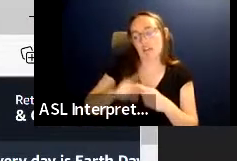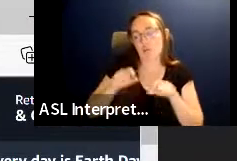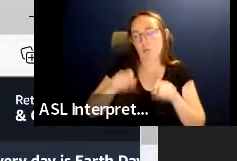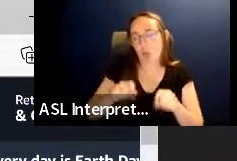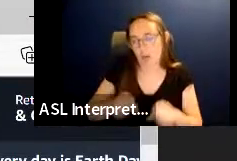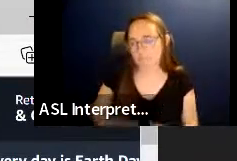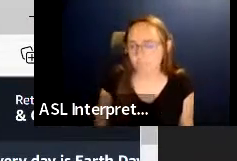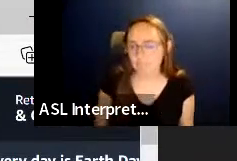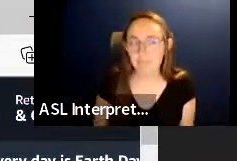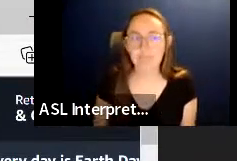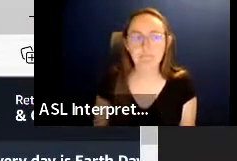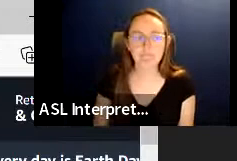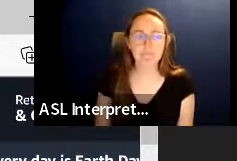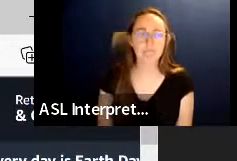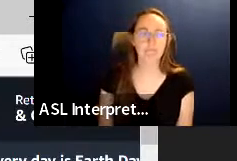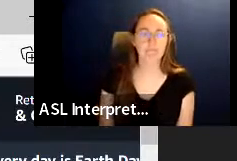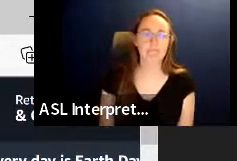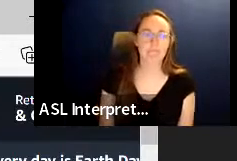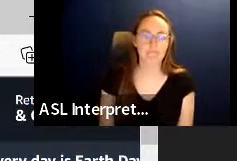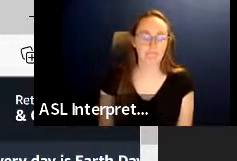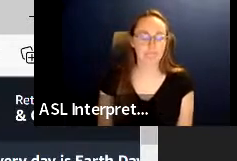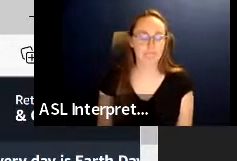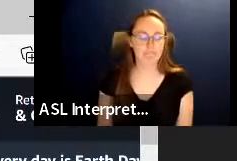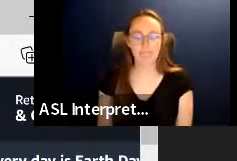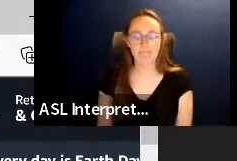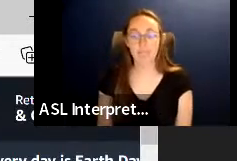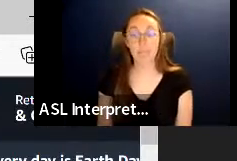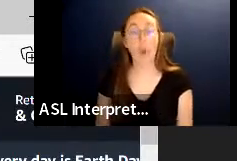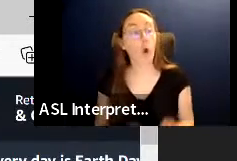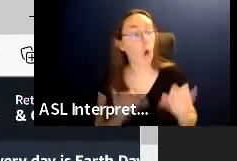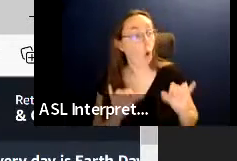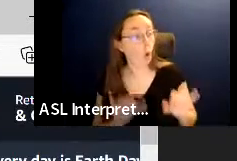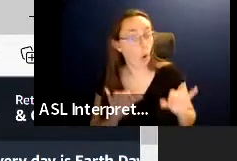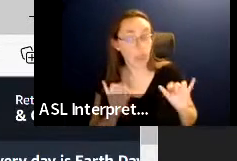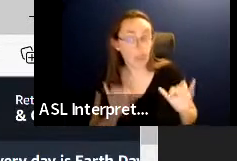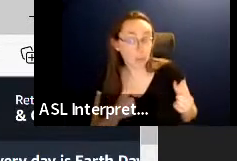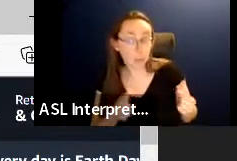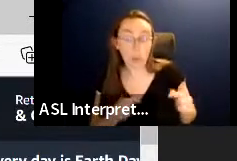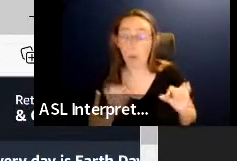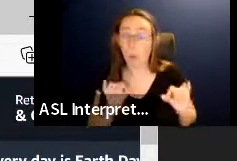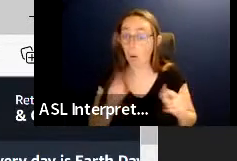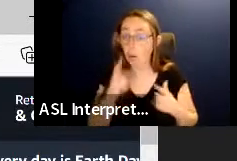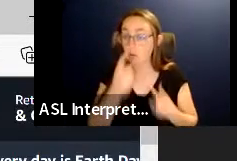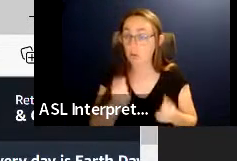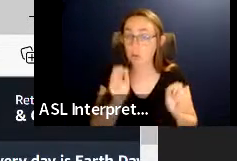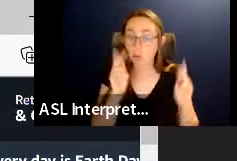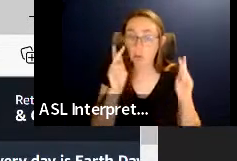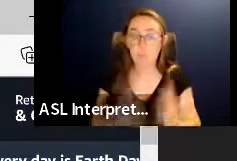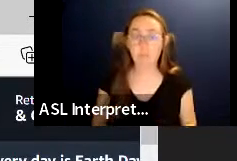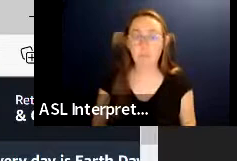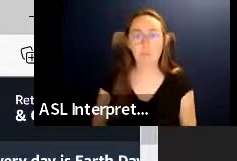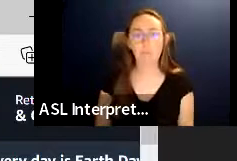and then you can add it to your cart. Is that how that works? Oh, all right.